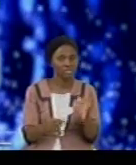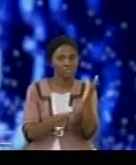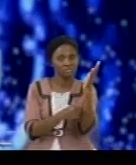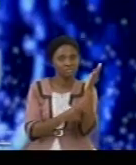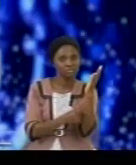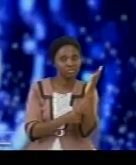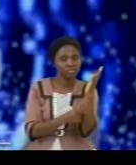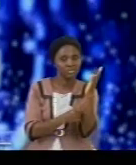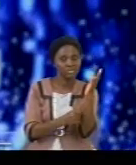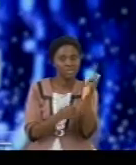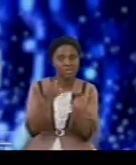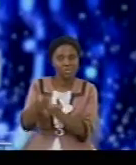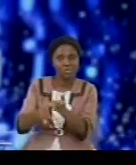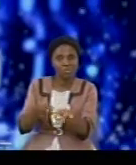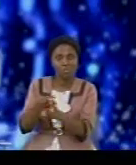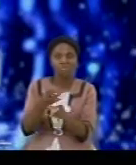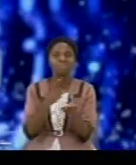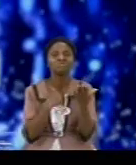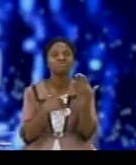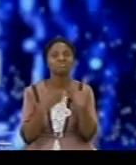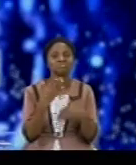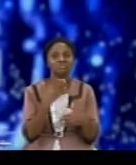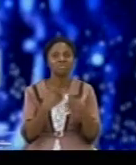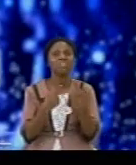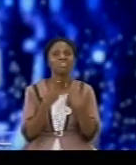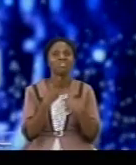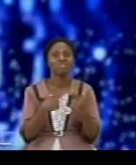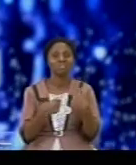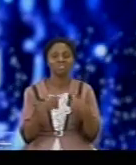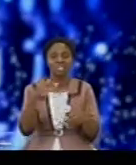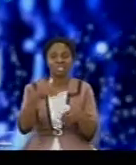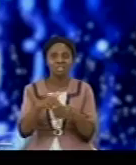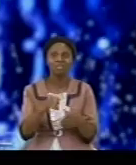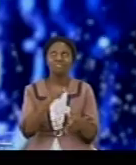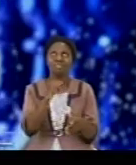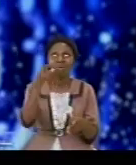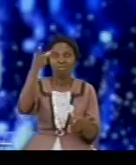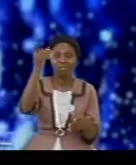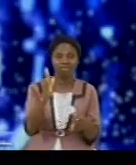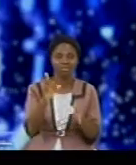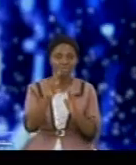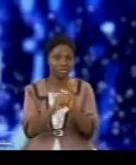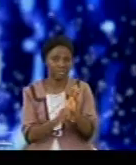in the worldly loss, in the ungodliness by which